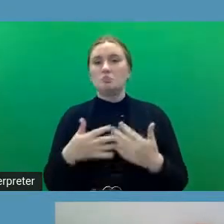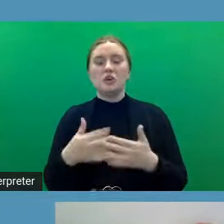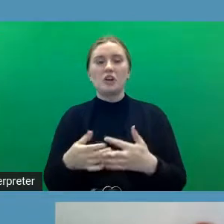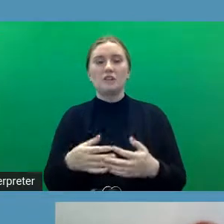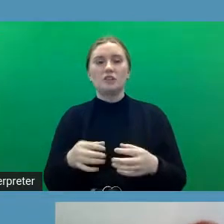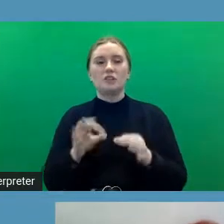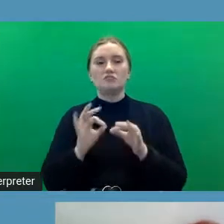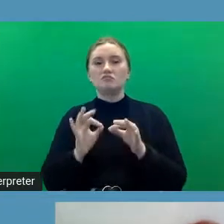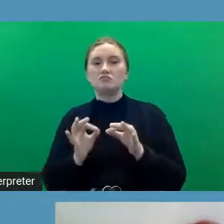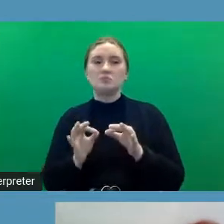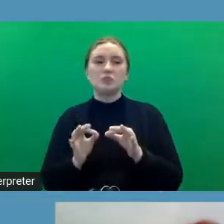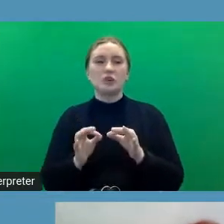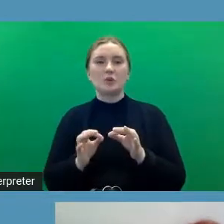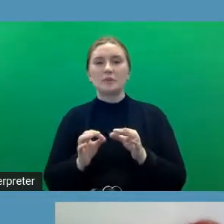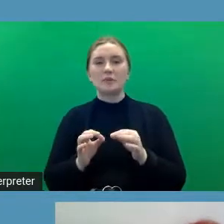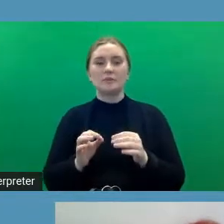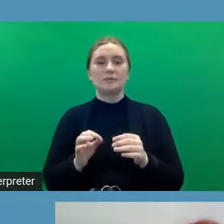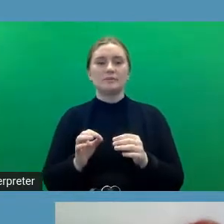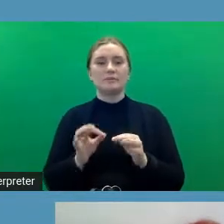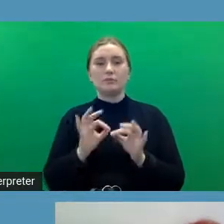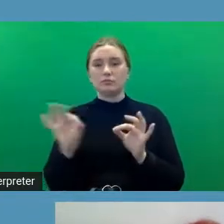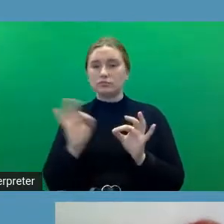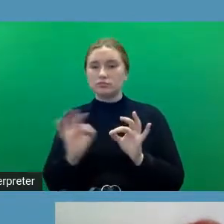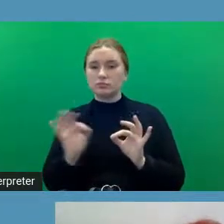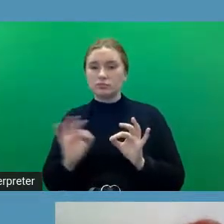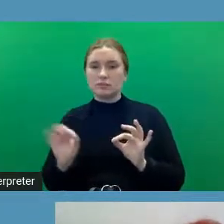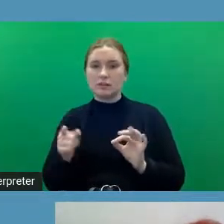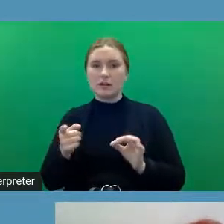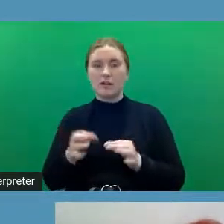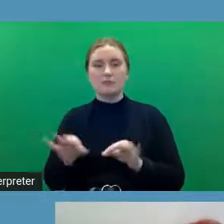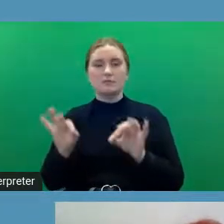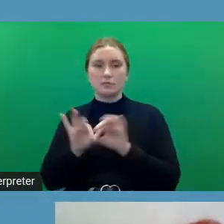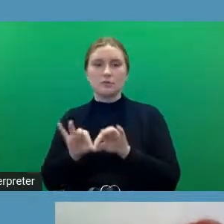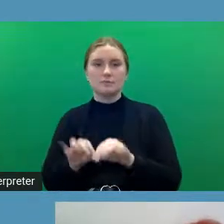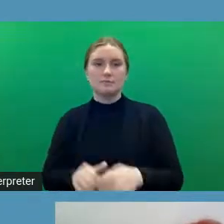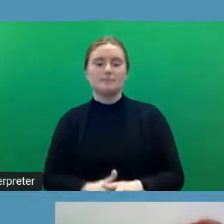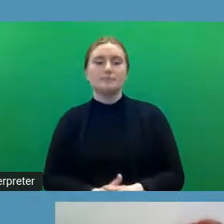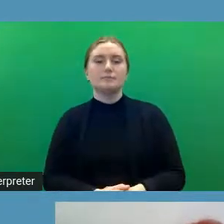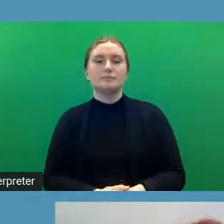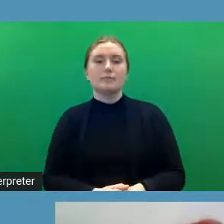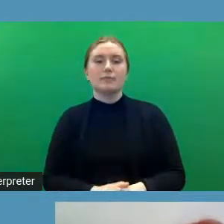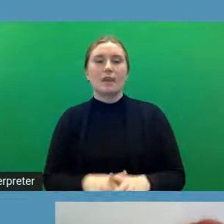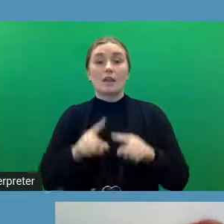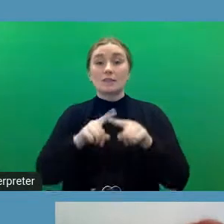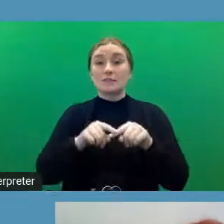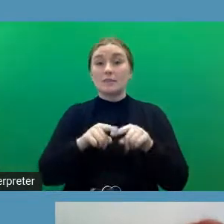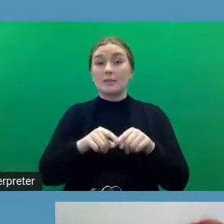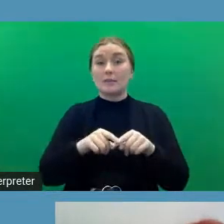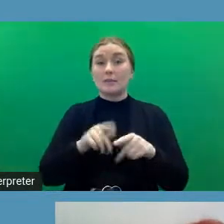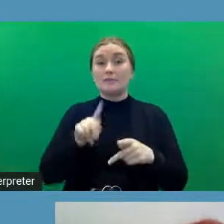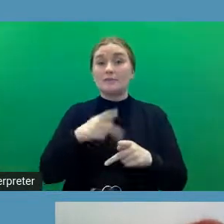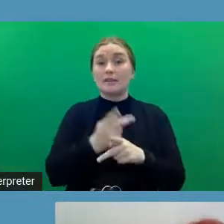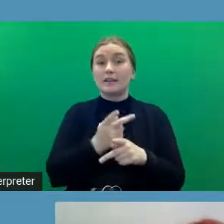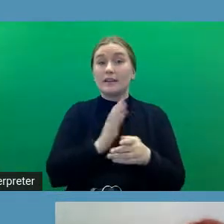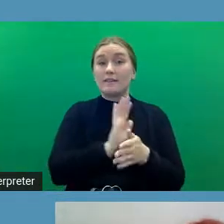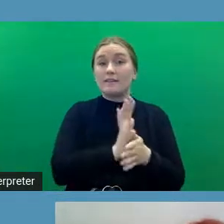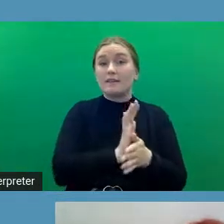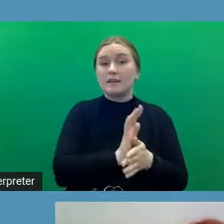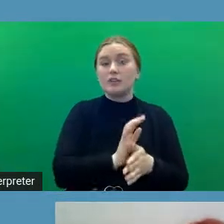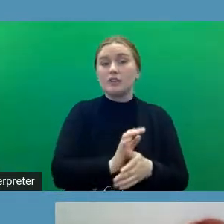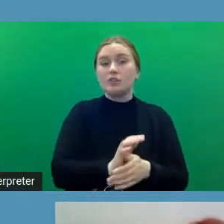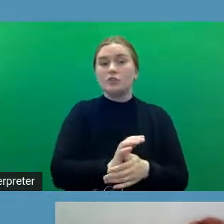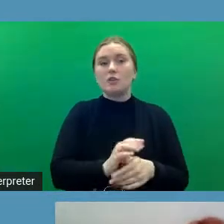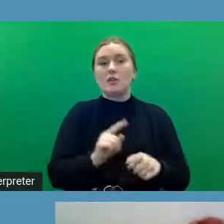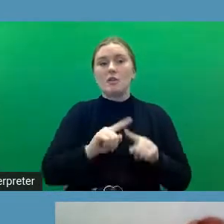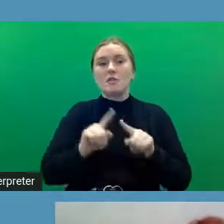narration that matters. And so it's depending on the type of video, different approaches will be better